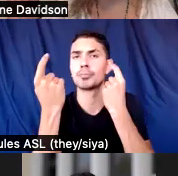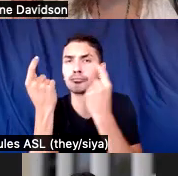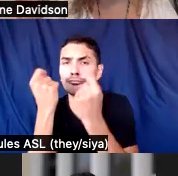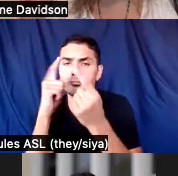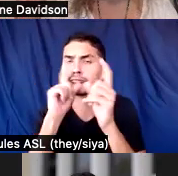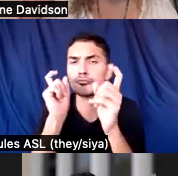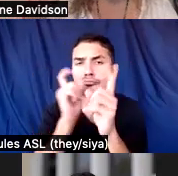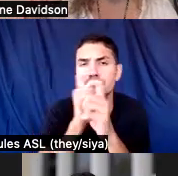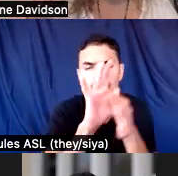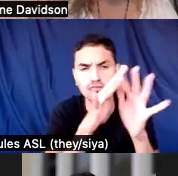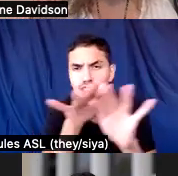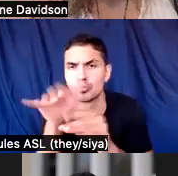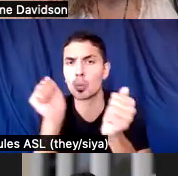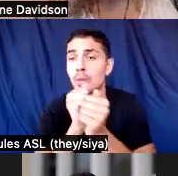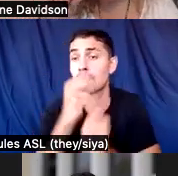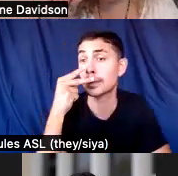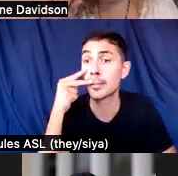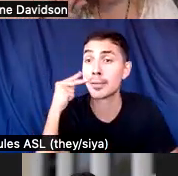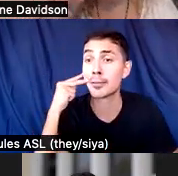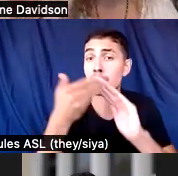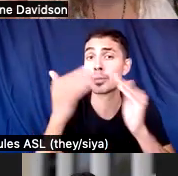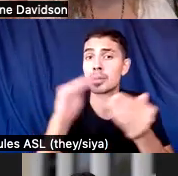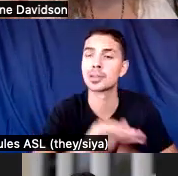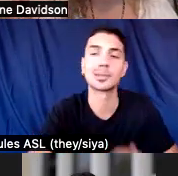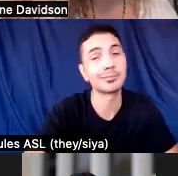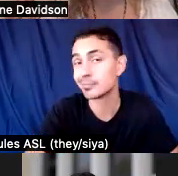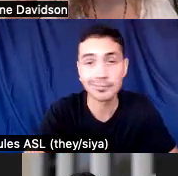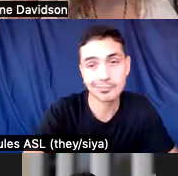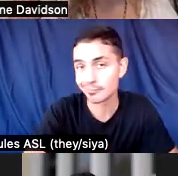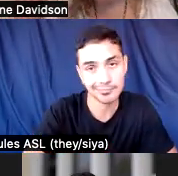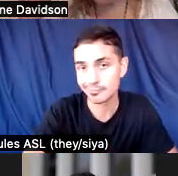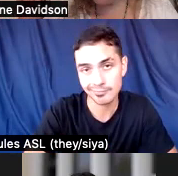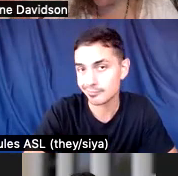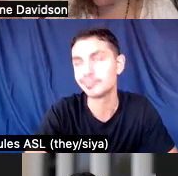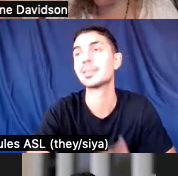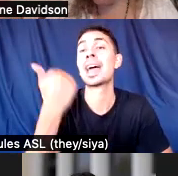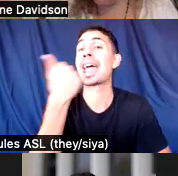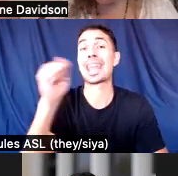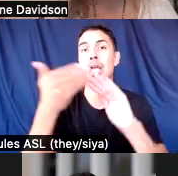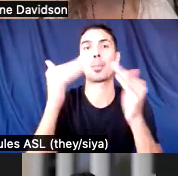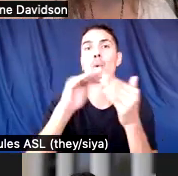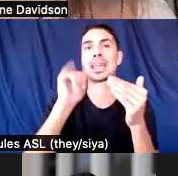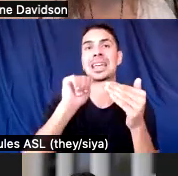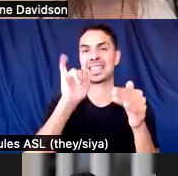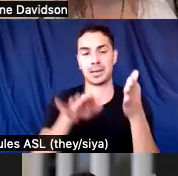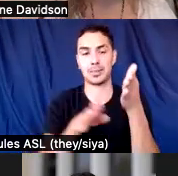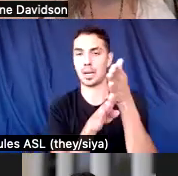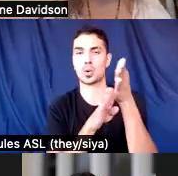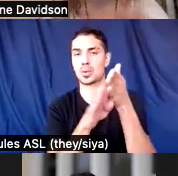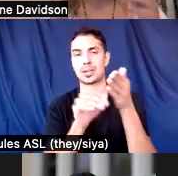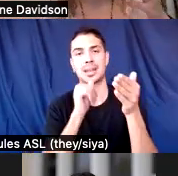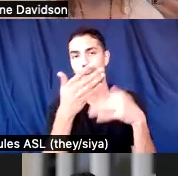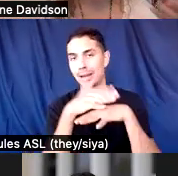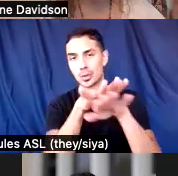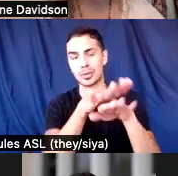Native communities or, any community that's not in the mainstream. They're just not trained how to do that. And so,